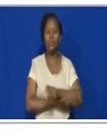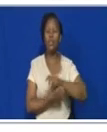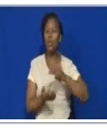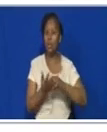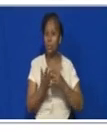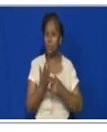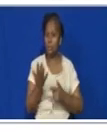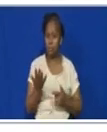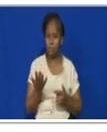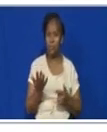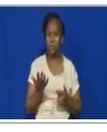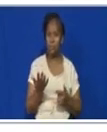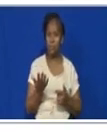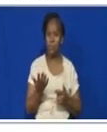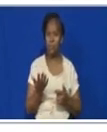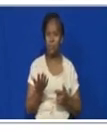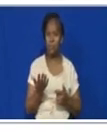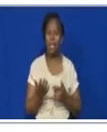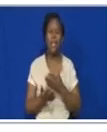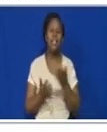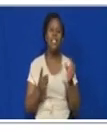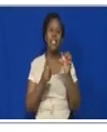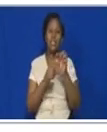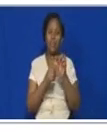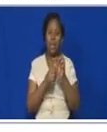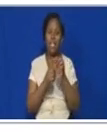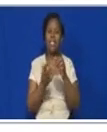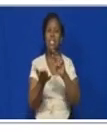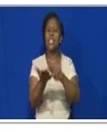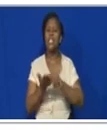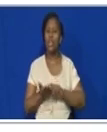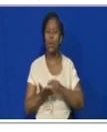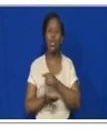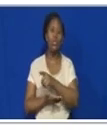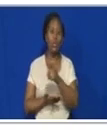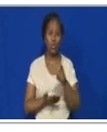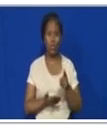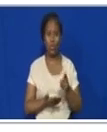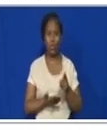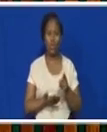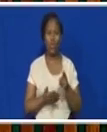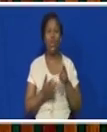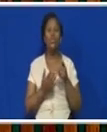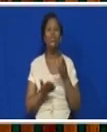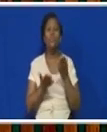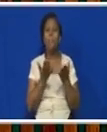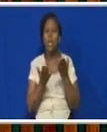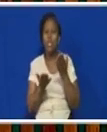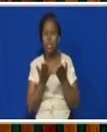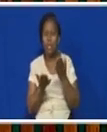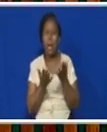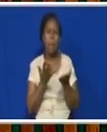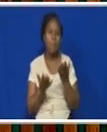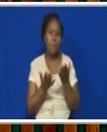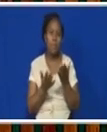that this term requires you to mention precisely